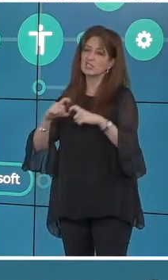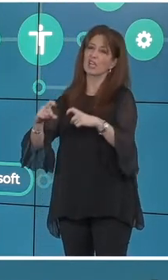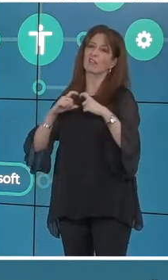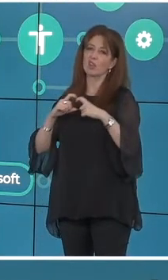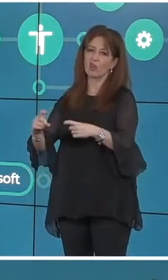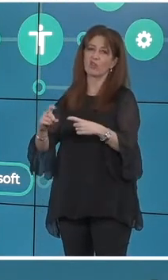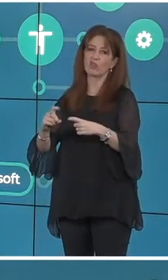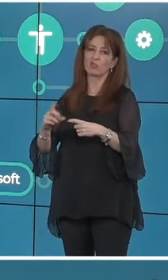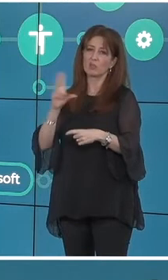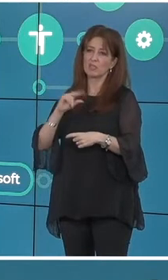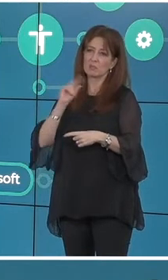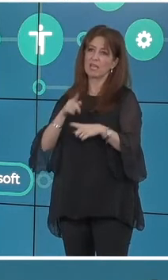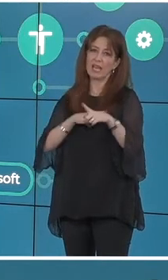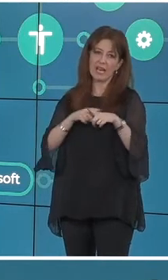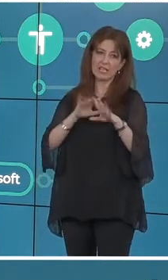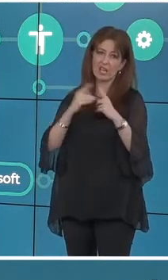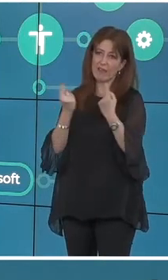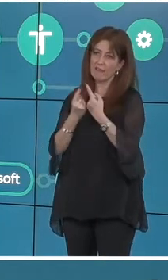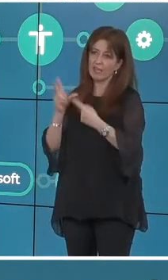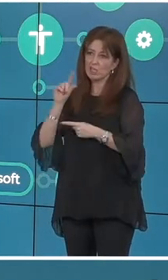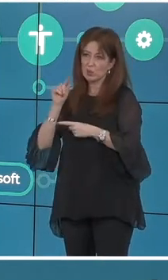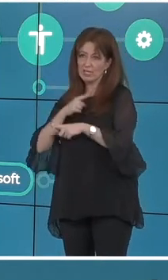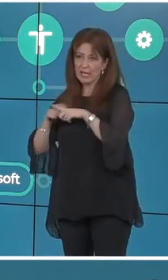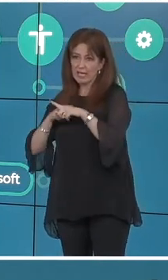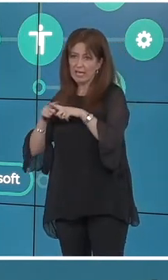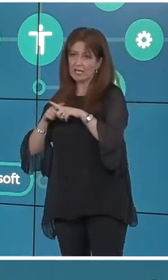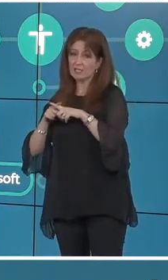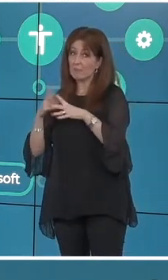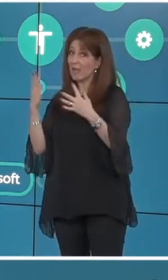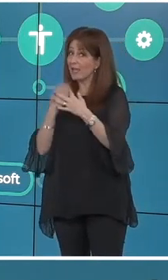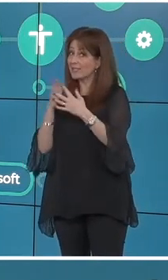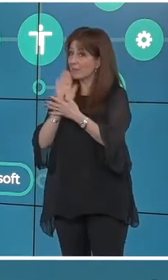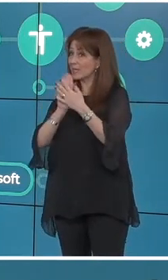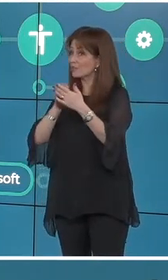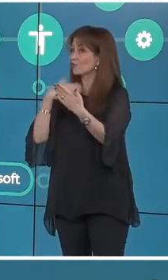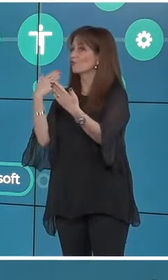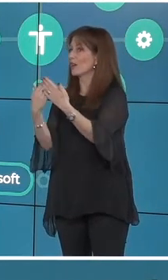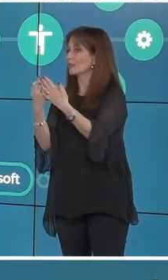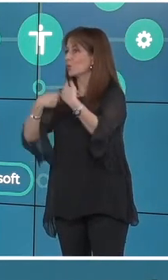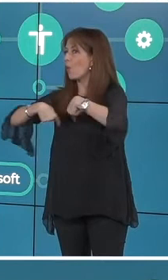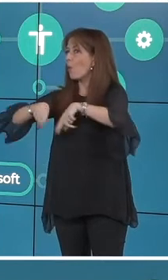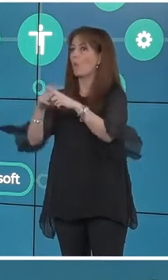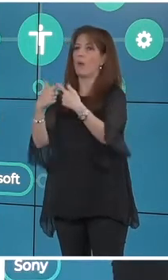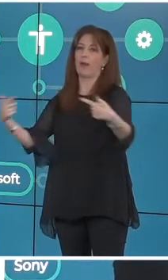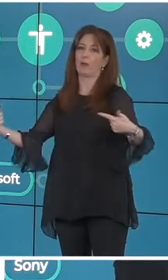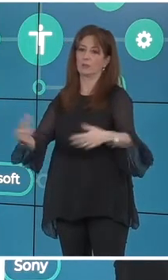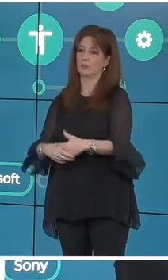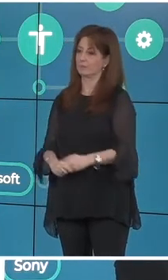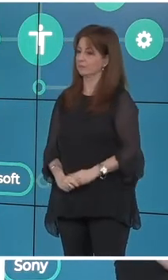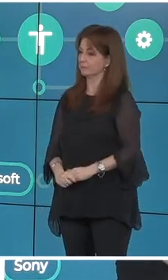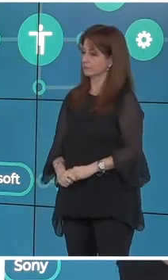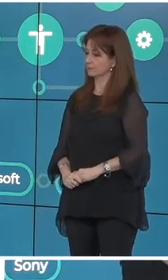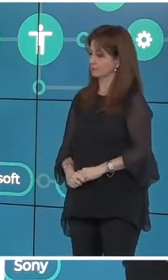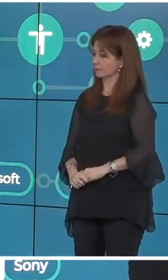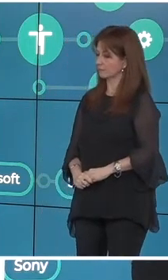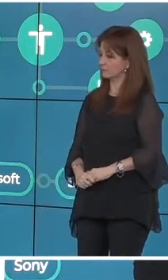and Twitter's a lot in English and stuff. But accessibility translates into all the languages. Cool. Anything?